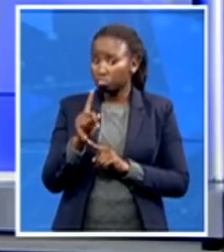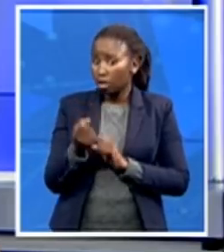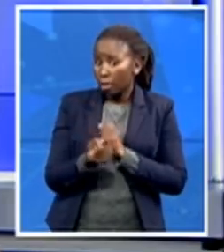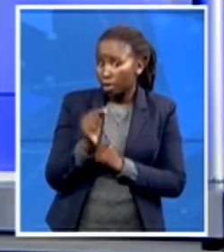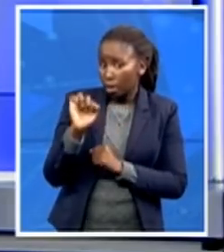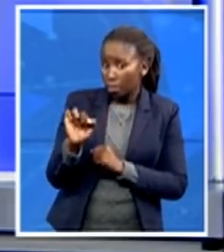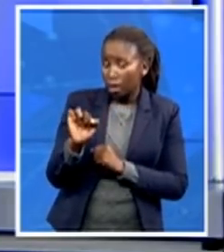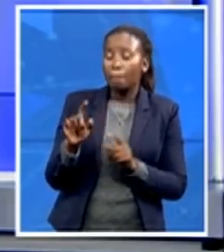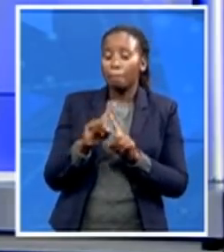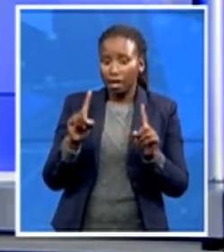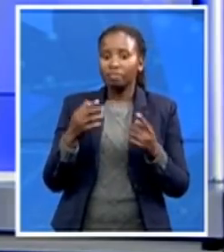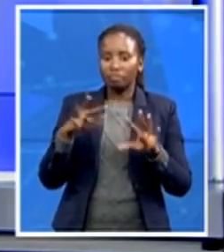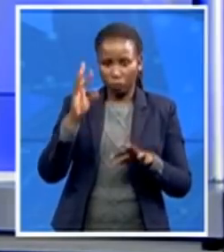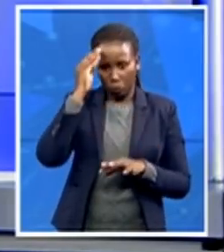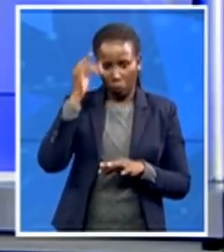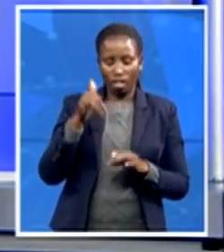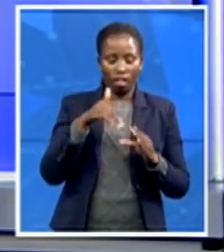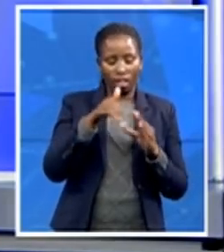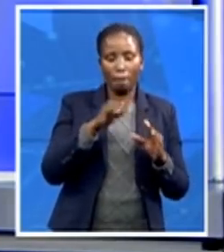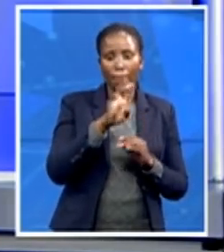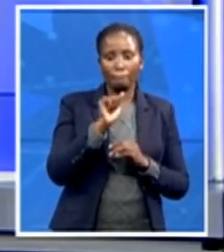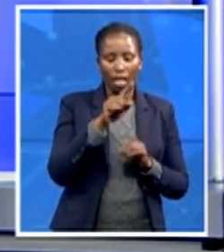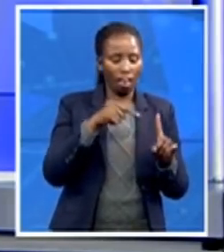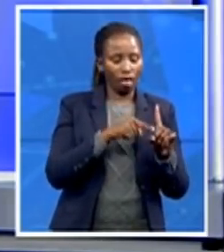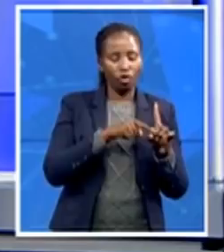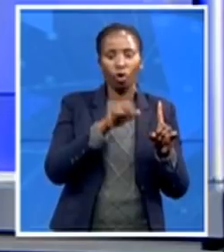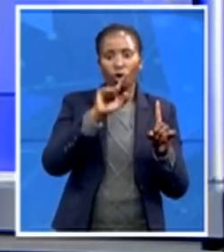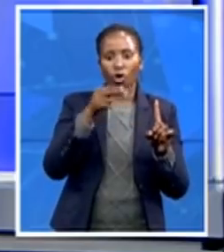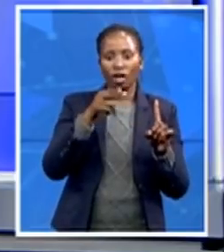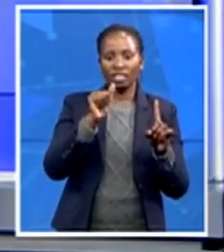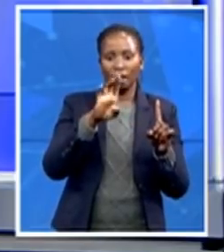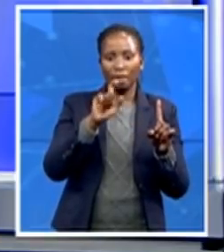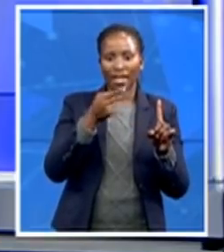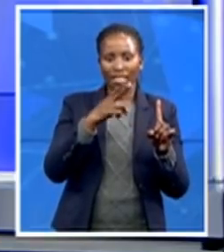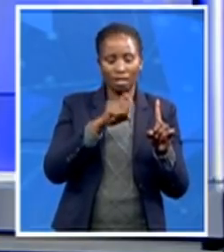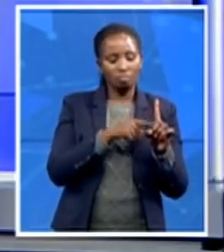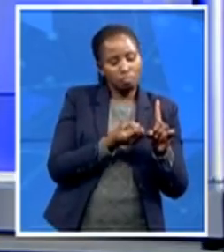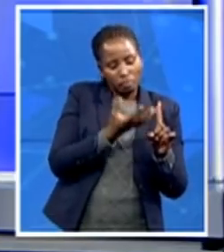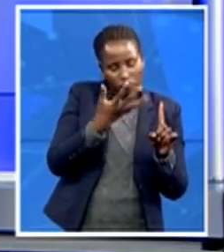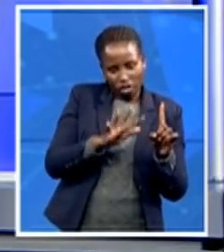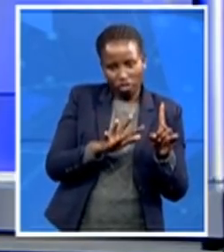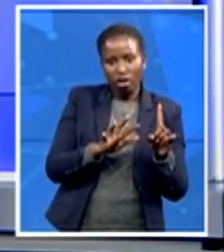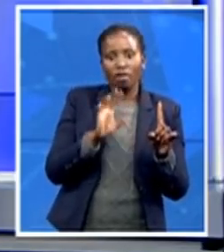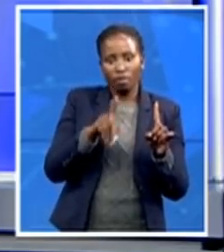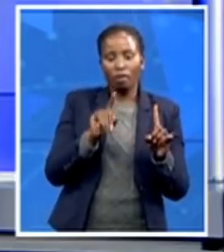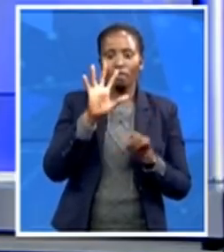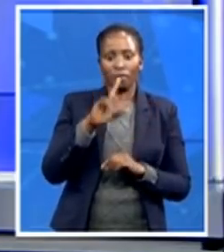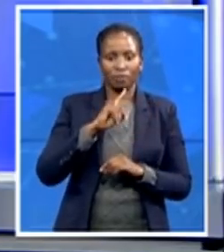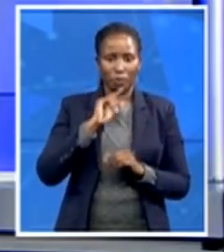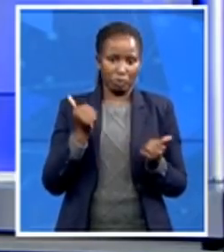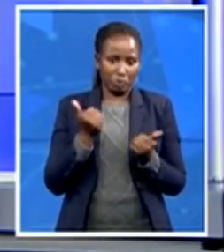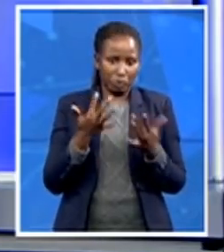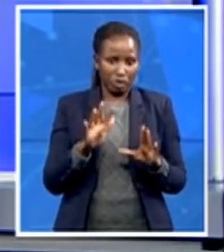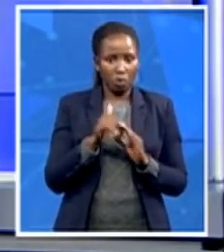to Peter Thabethe for 10,000 rands. And of course, the judge there reading out the conditions of the bail, including that he must